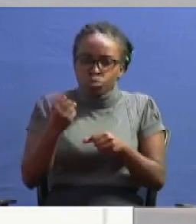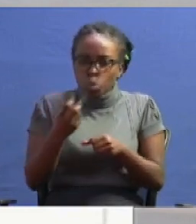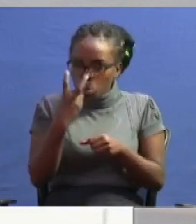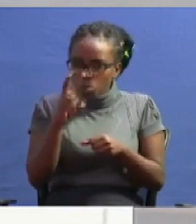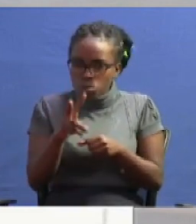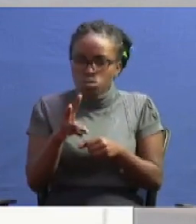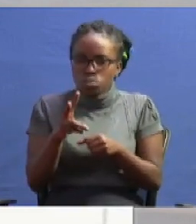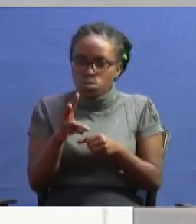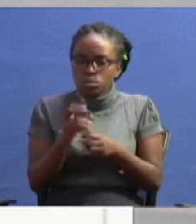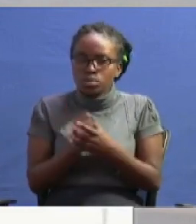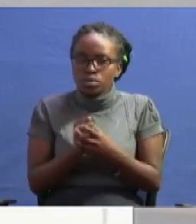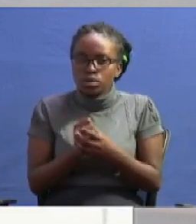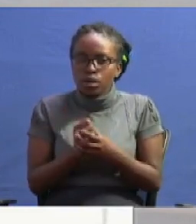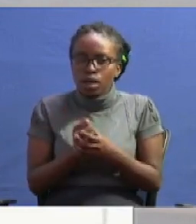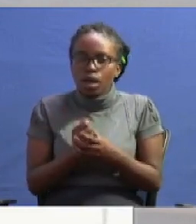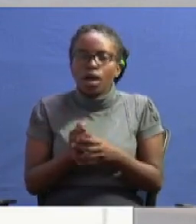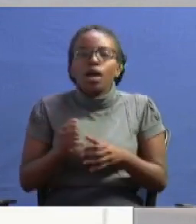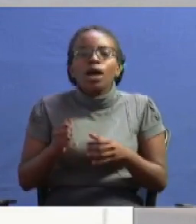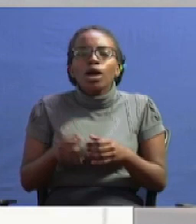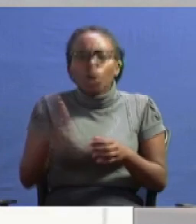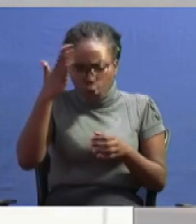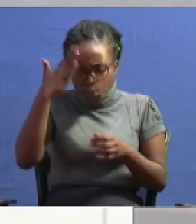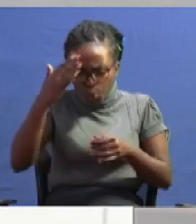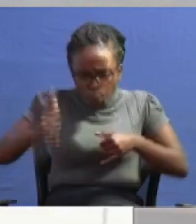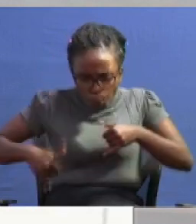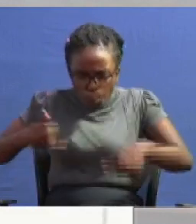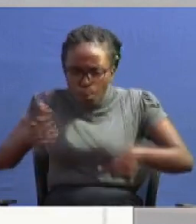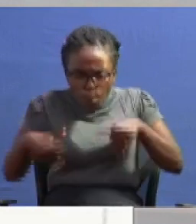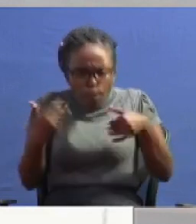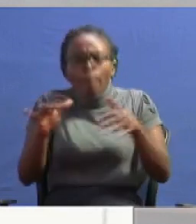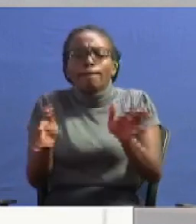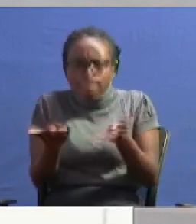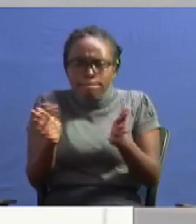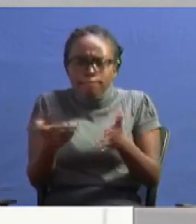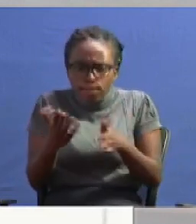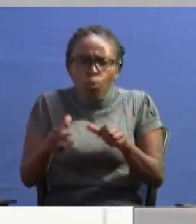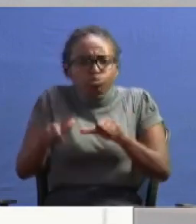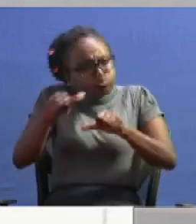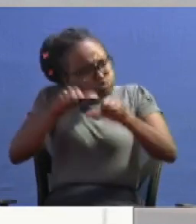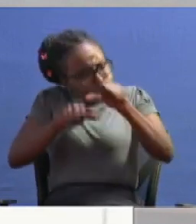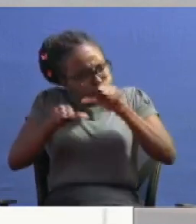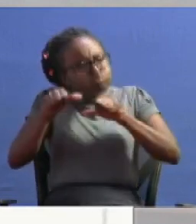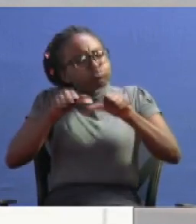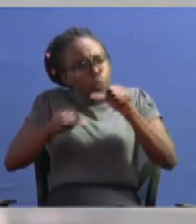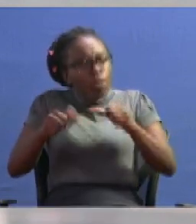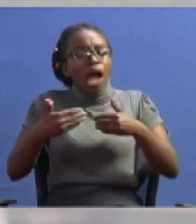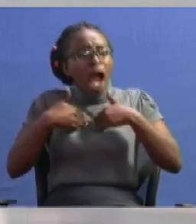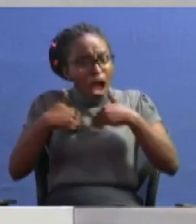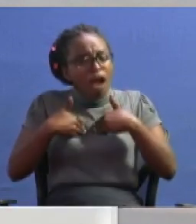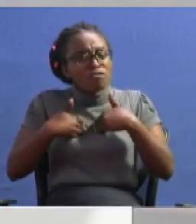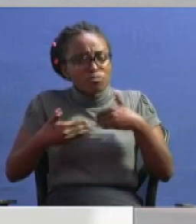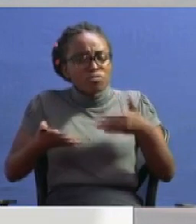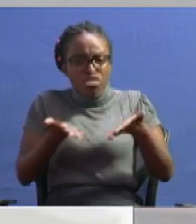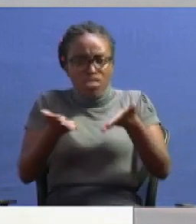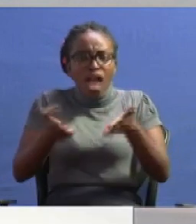that knows how to play his cards very well and has crafted some sort of art of navigating and